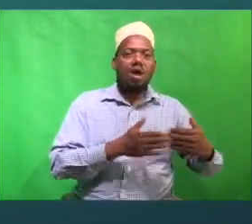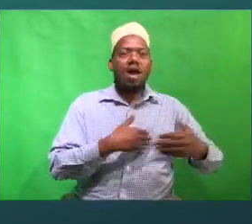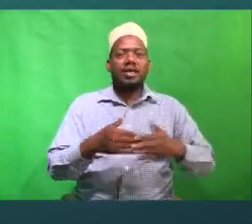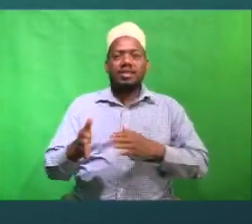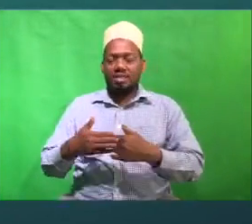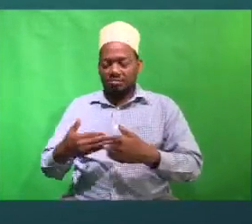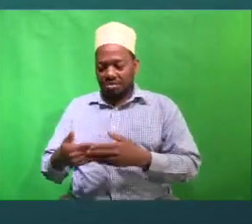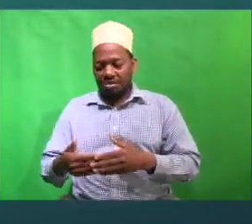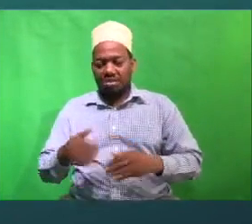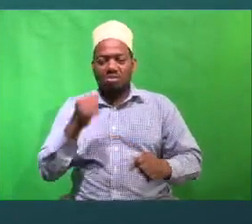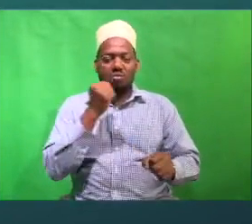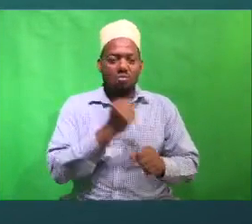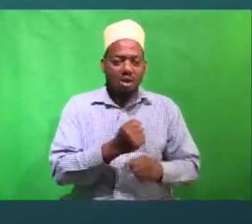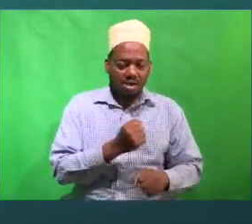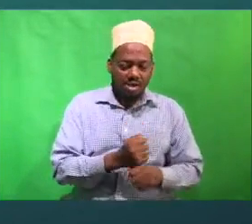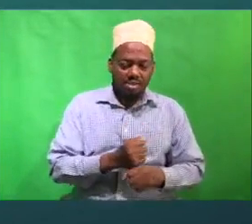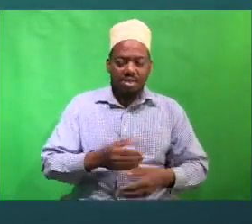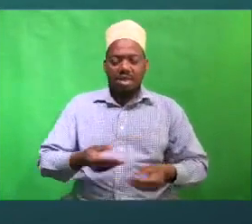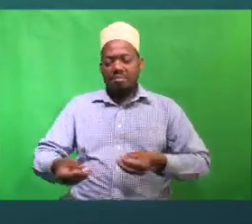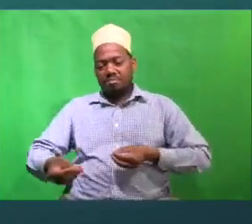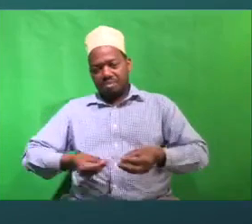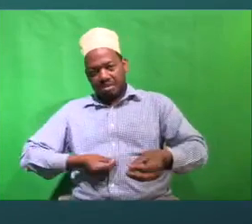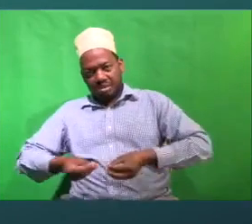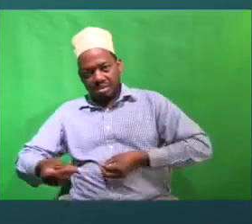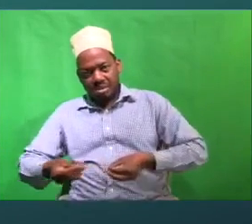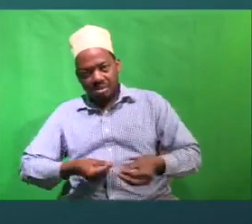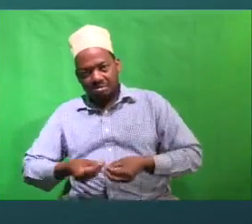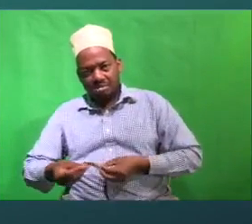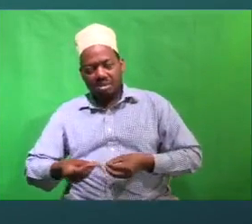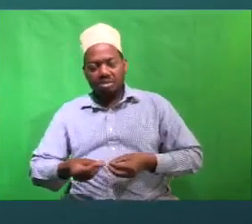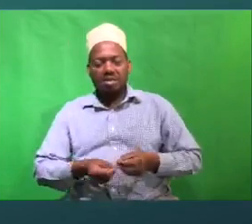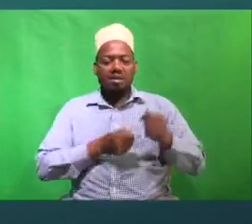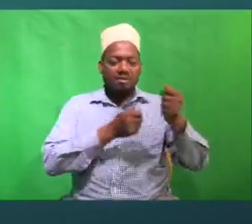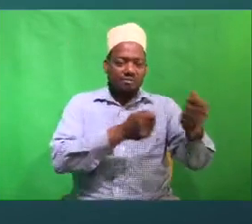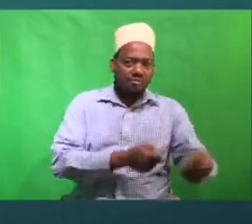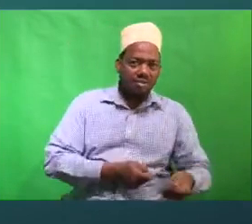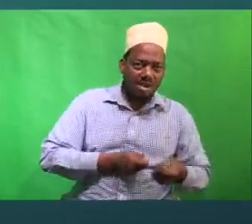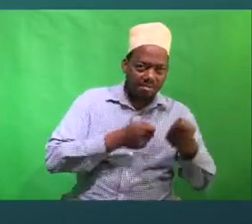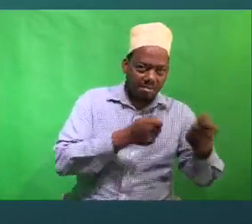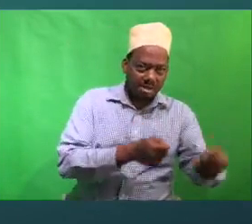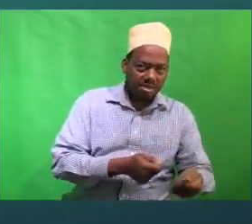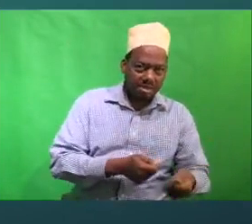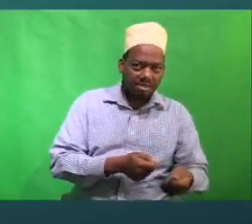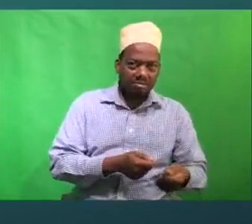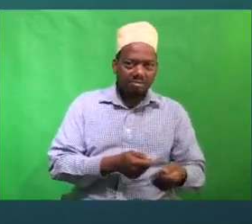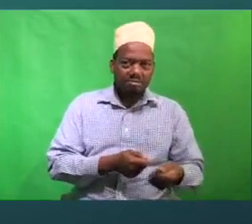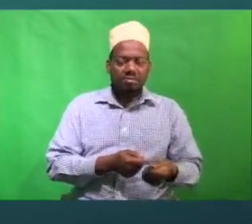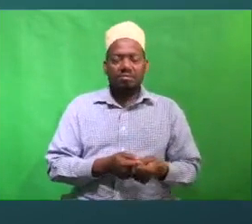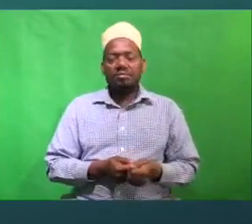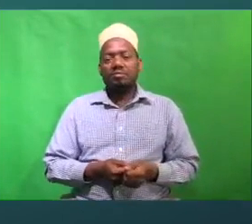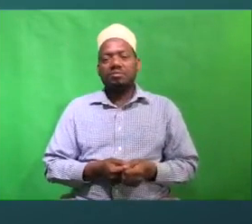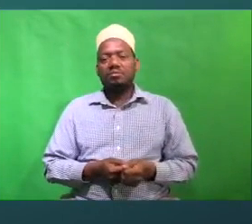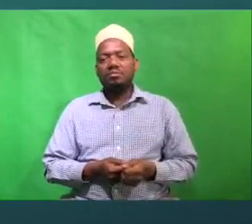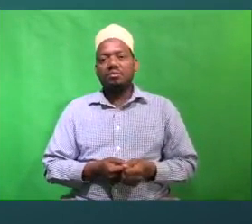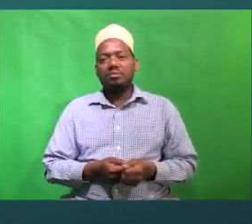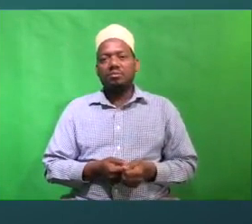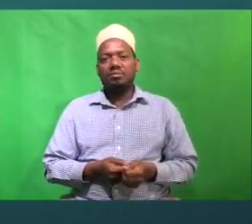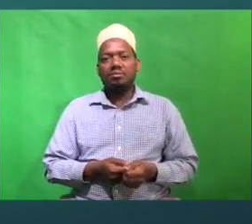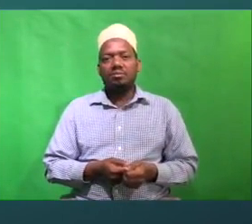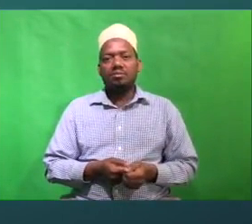activities, workers, businessmen, farmers can facing with